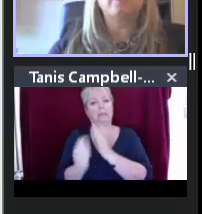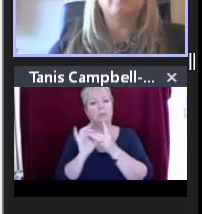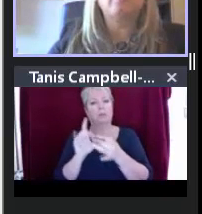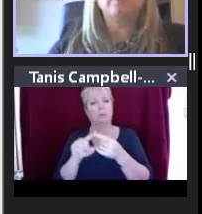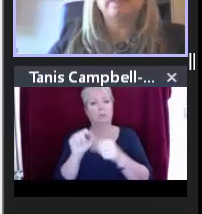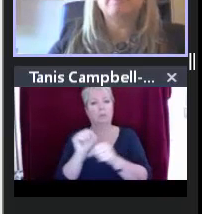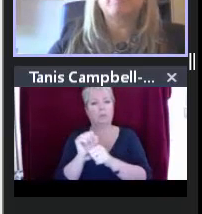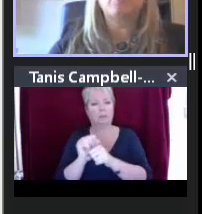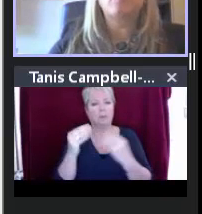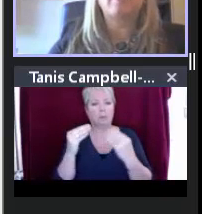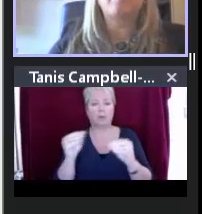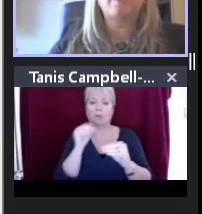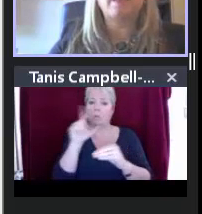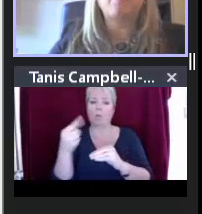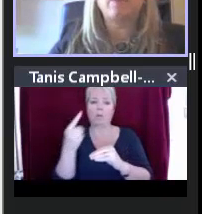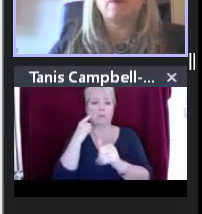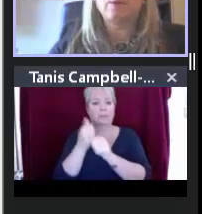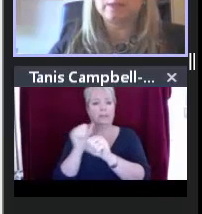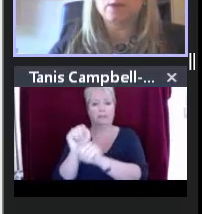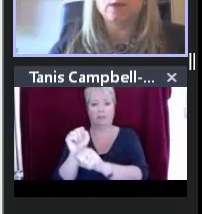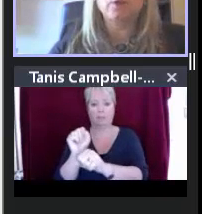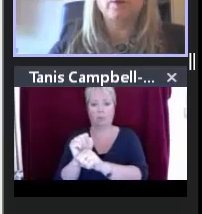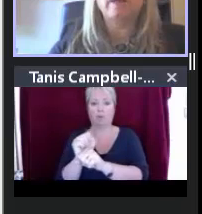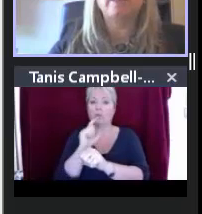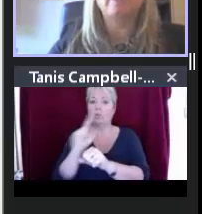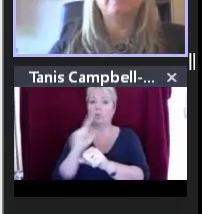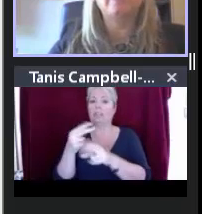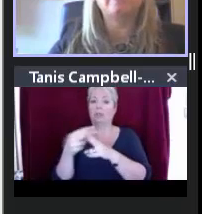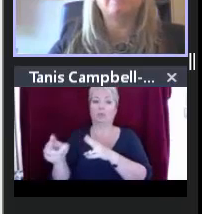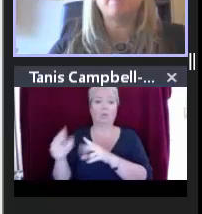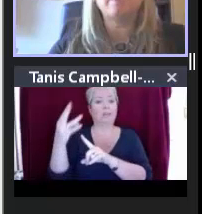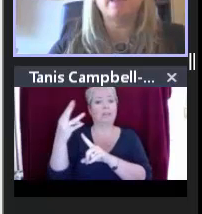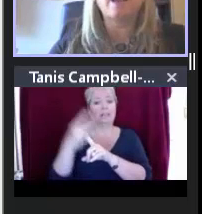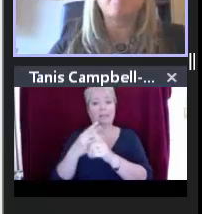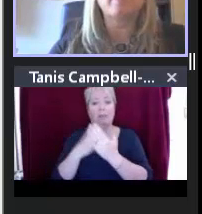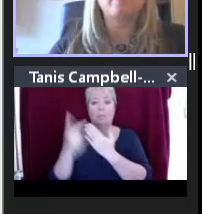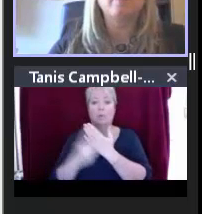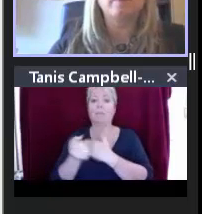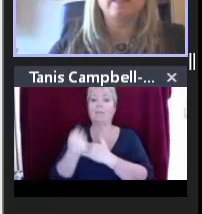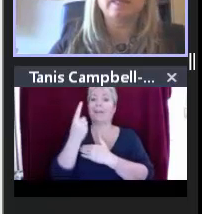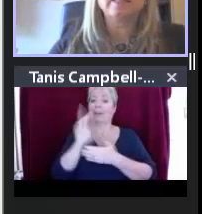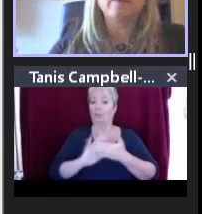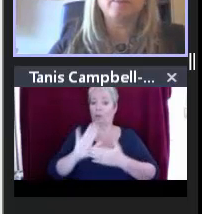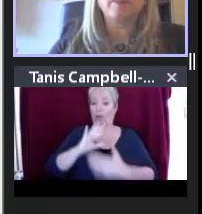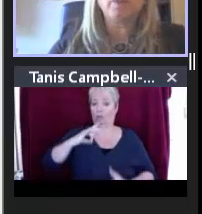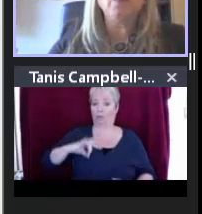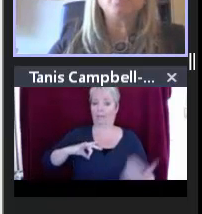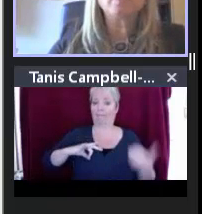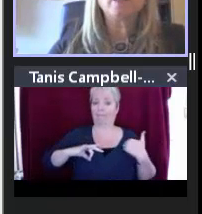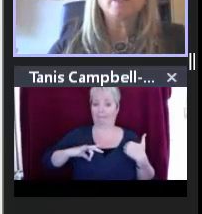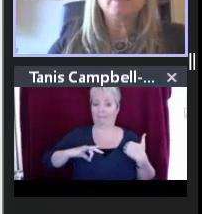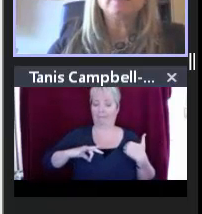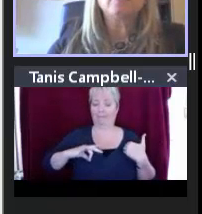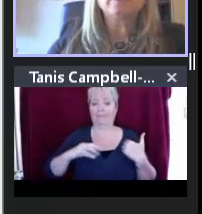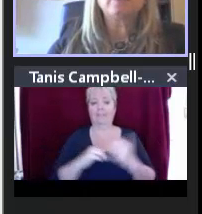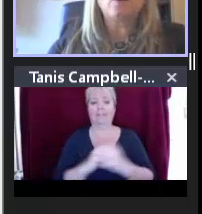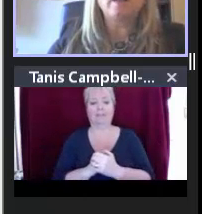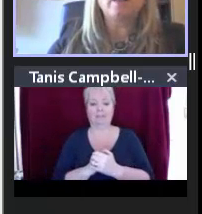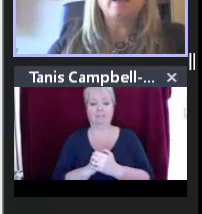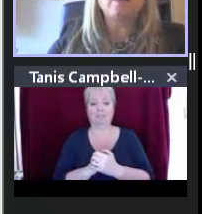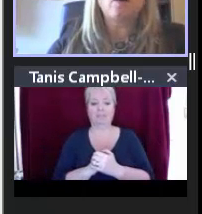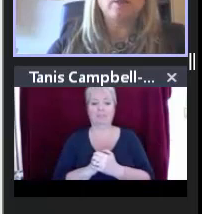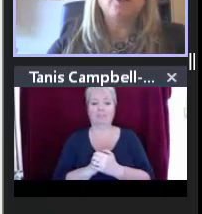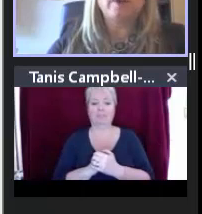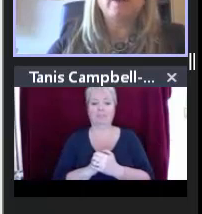nice, short 6-month program that's college accredited that can make that happen really nicely for people. So it's